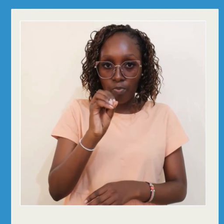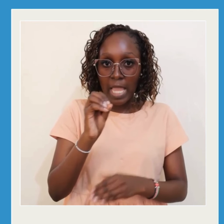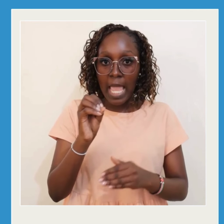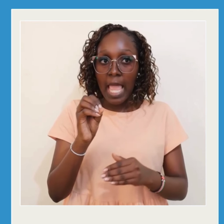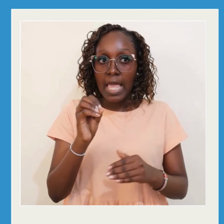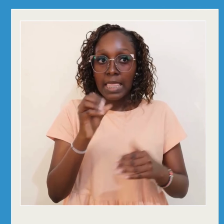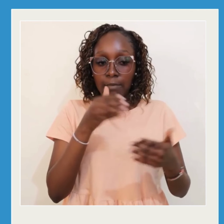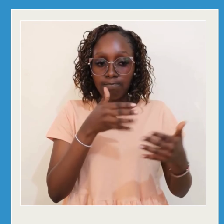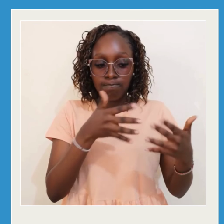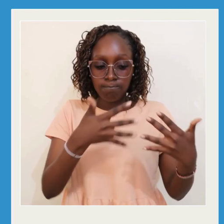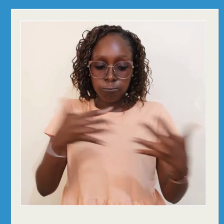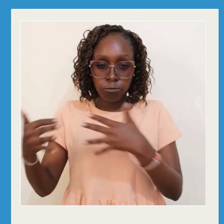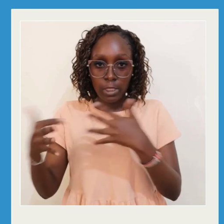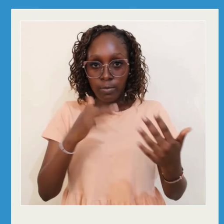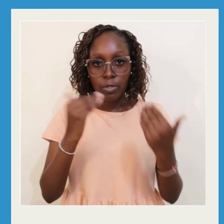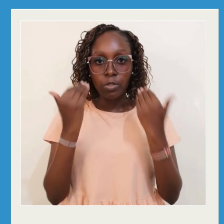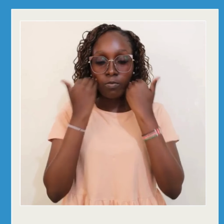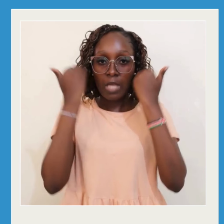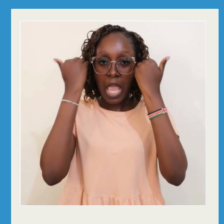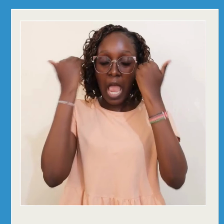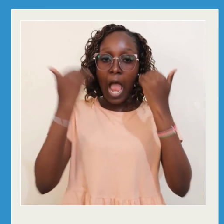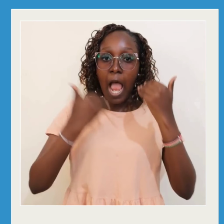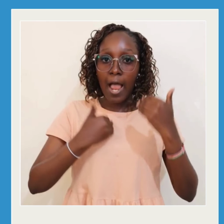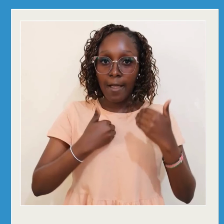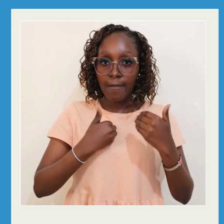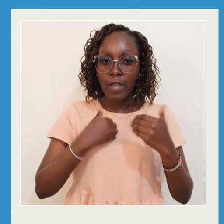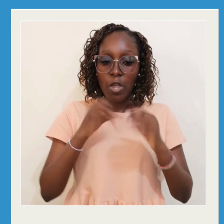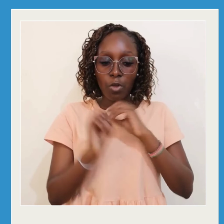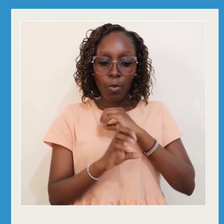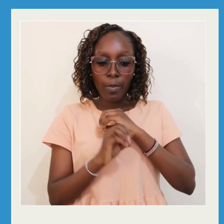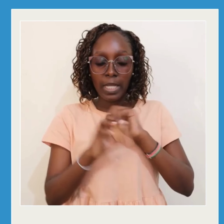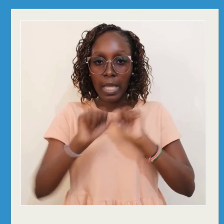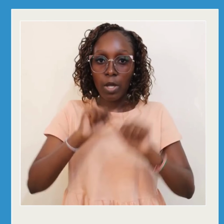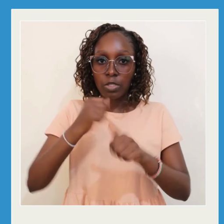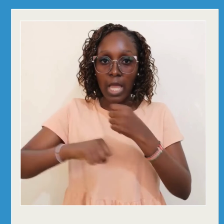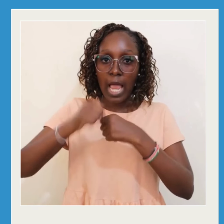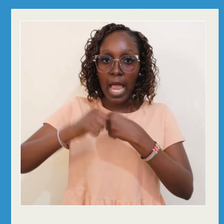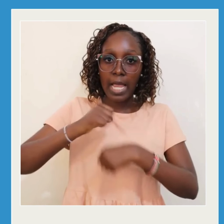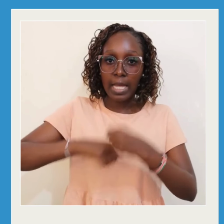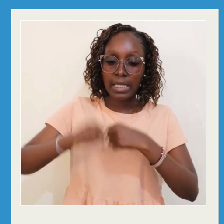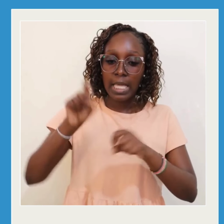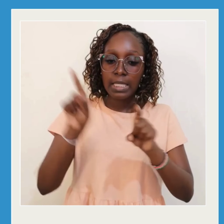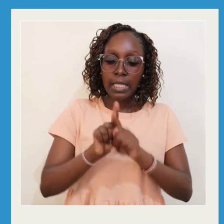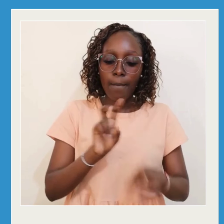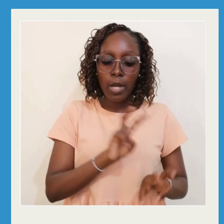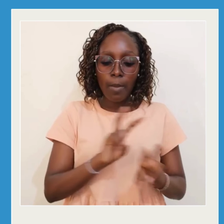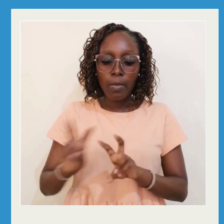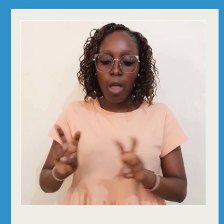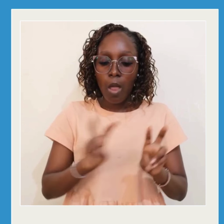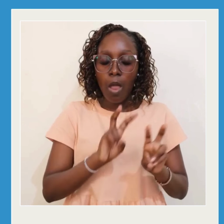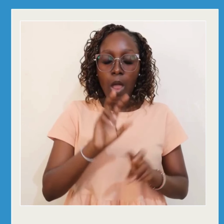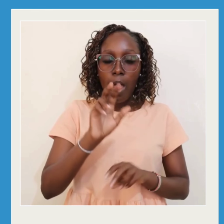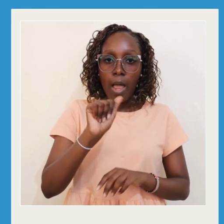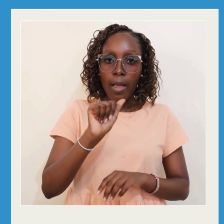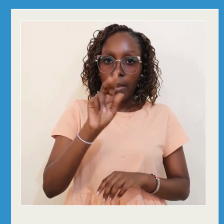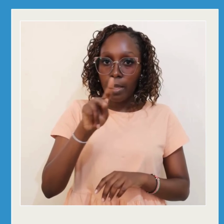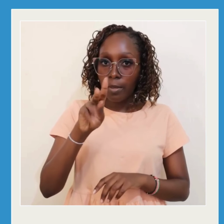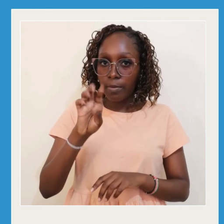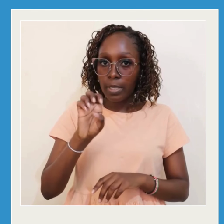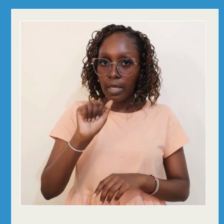organizations. The Disputes Tribunal handles complaints about violations of the Act and